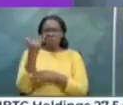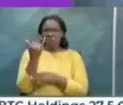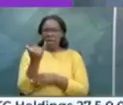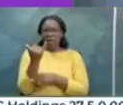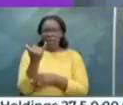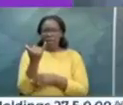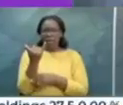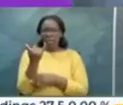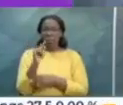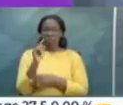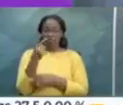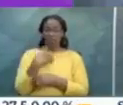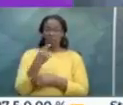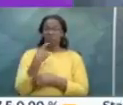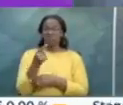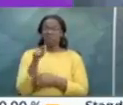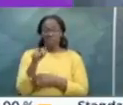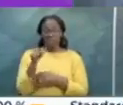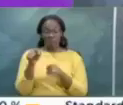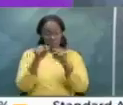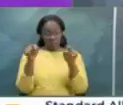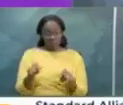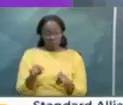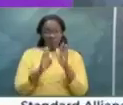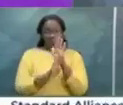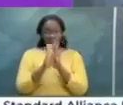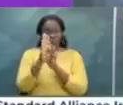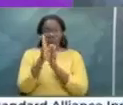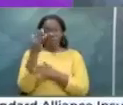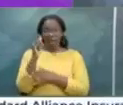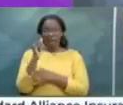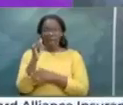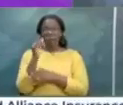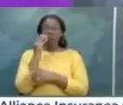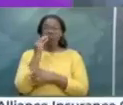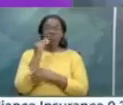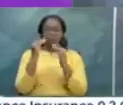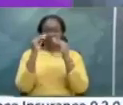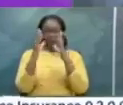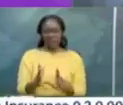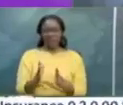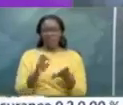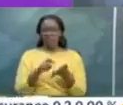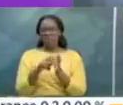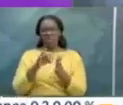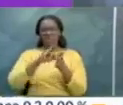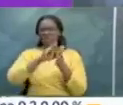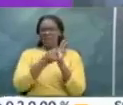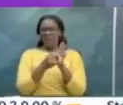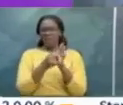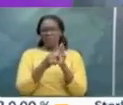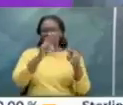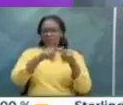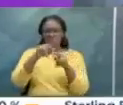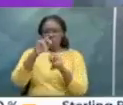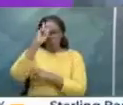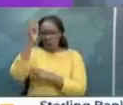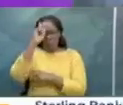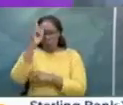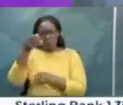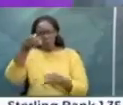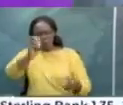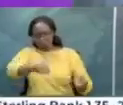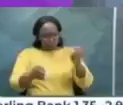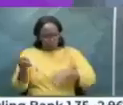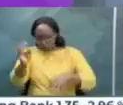all, let me say this is a pack that has been developed by our experienced team. So it's not something that we just sat around threw some things